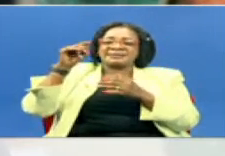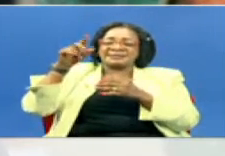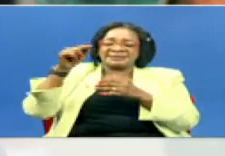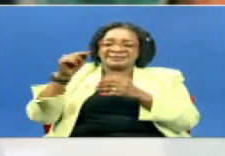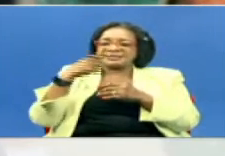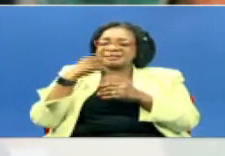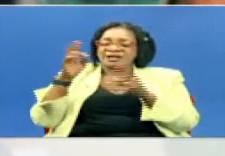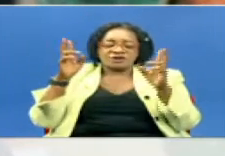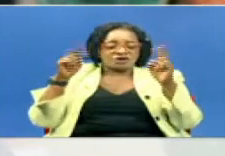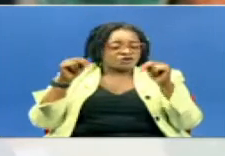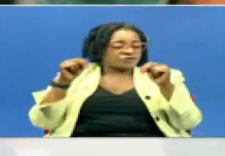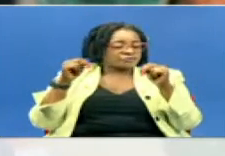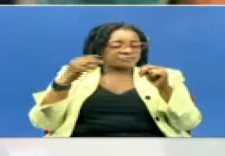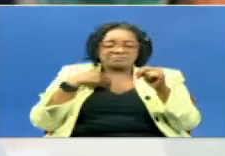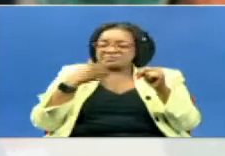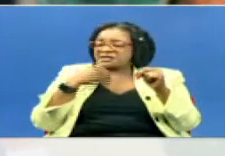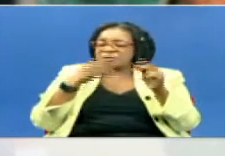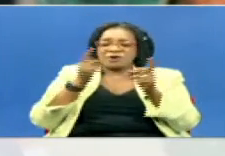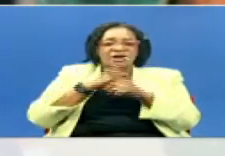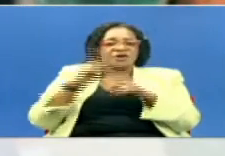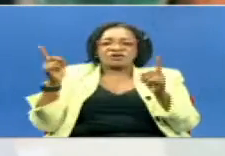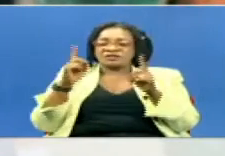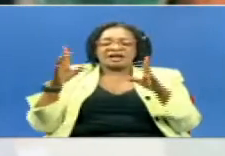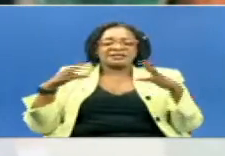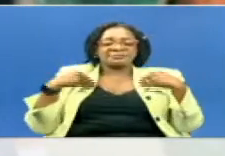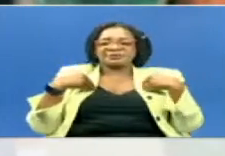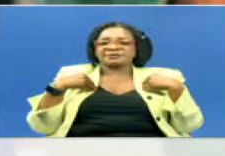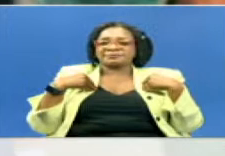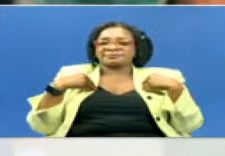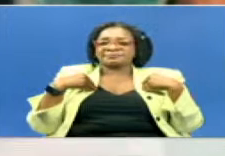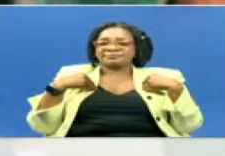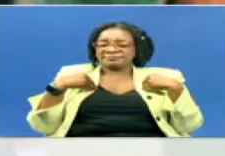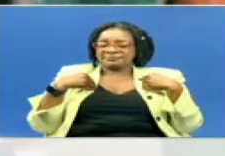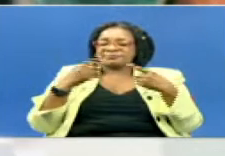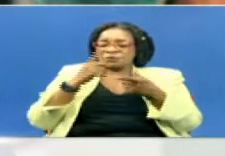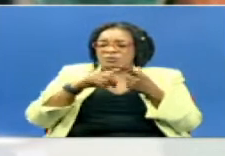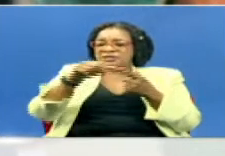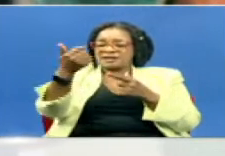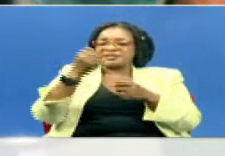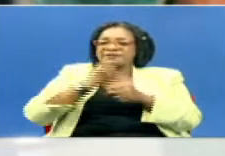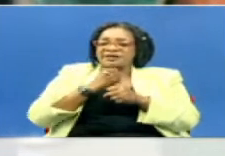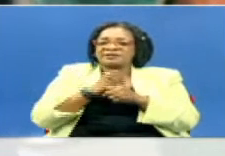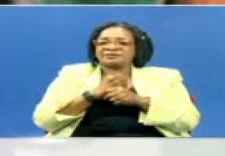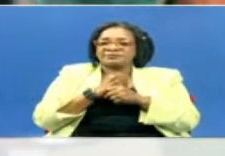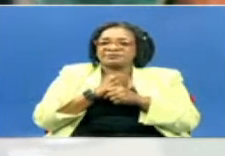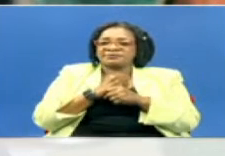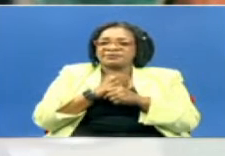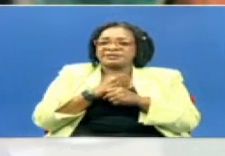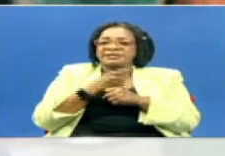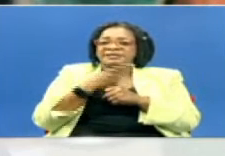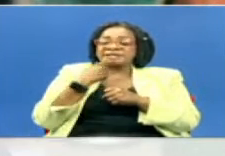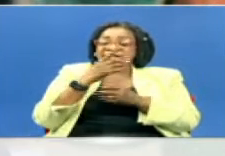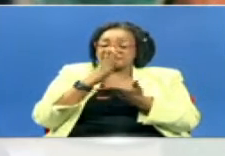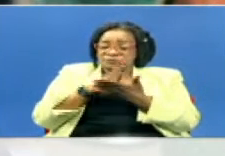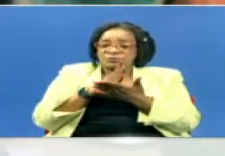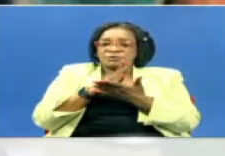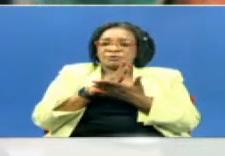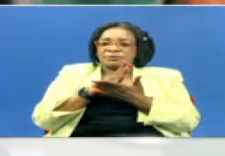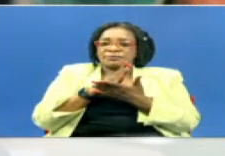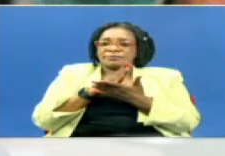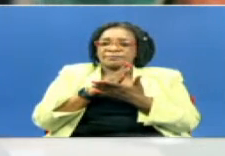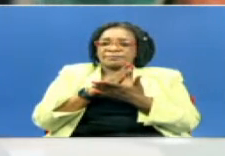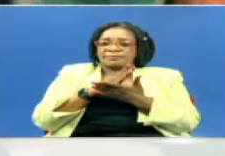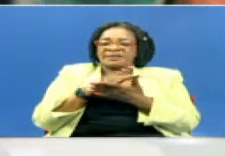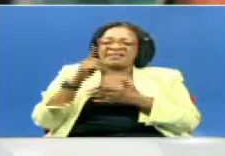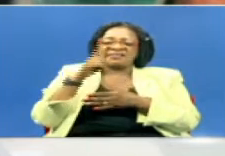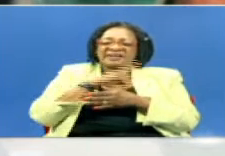I will not be coerced. I will not accept what others have done. And she has said it, actually, threats and that kind of